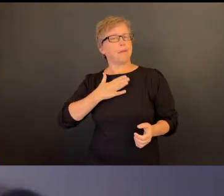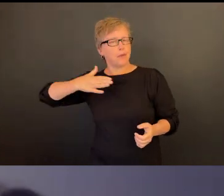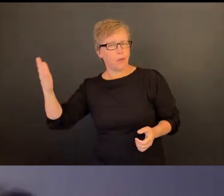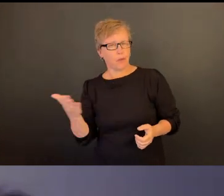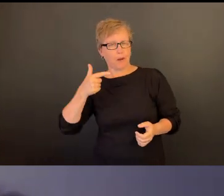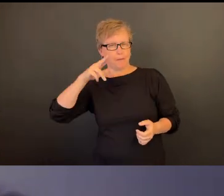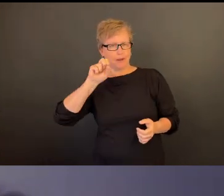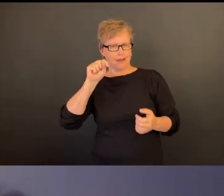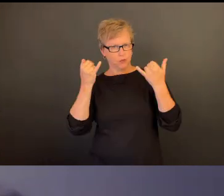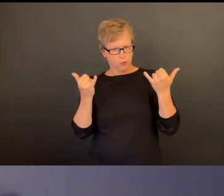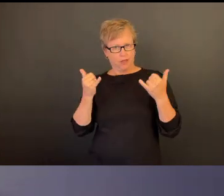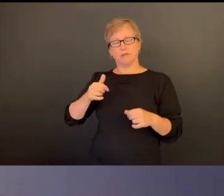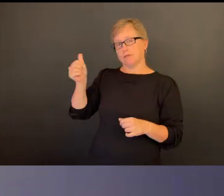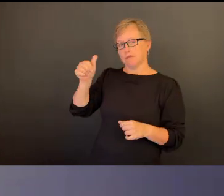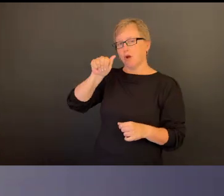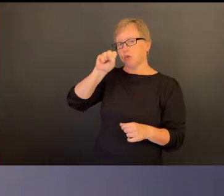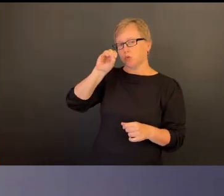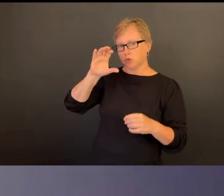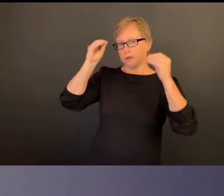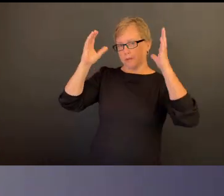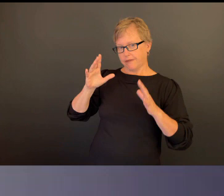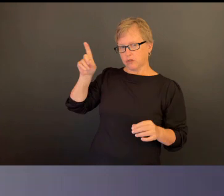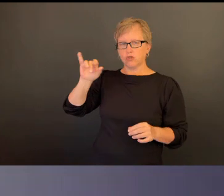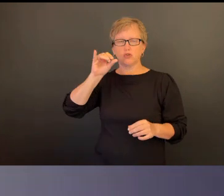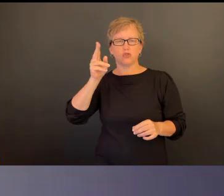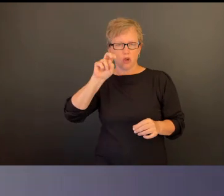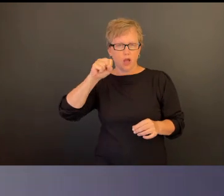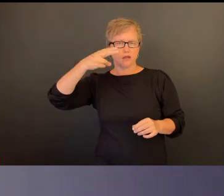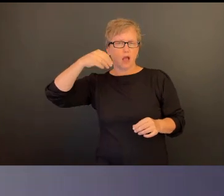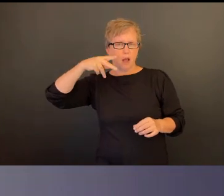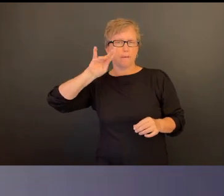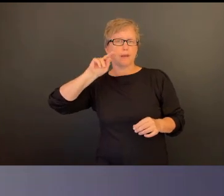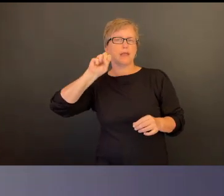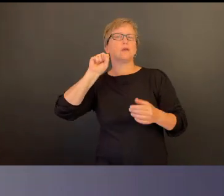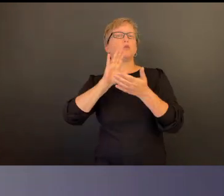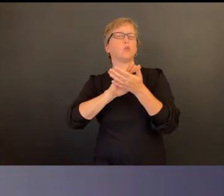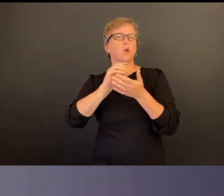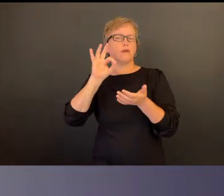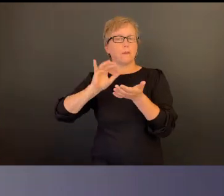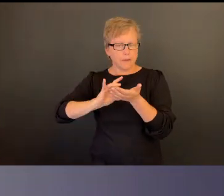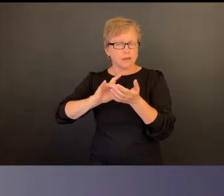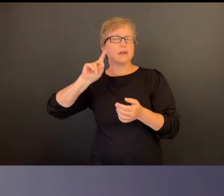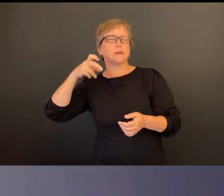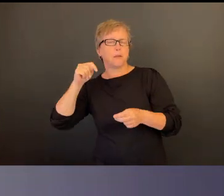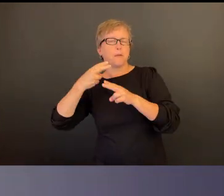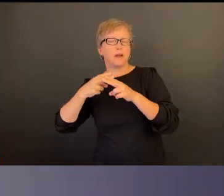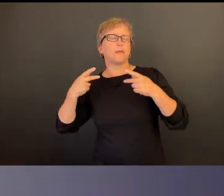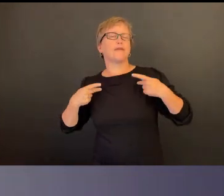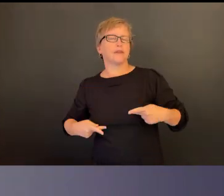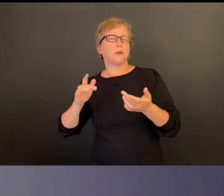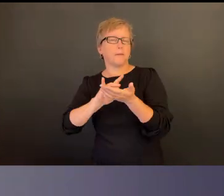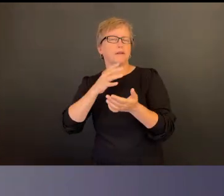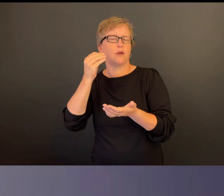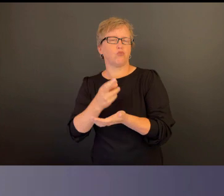have a guest today who is Associate Professor of Physical Medicine and Rehabilitation at Johns Hopkins